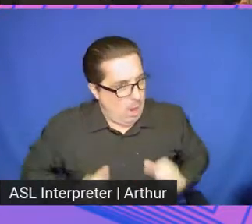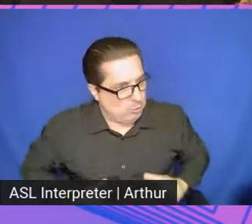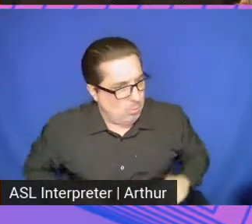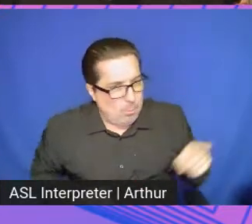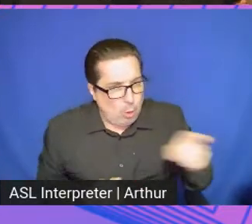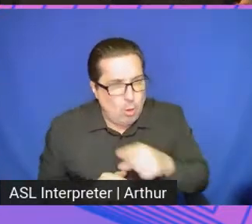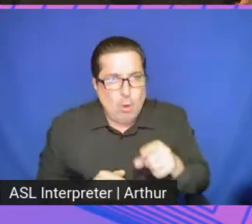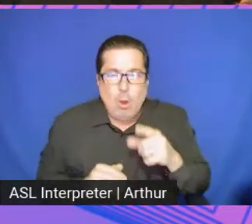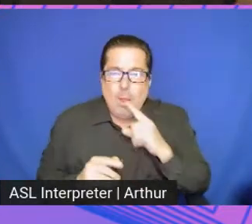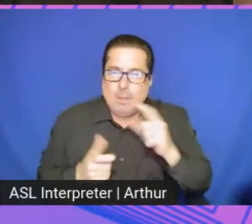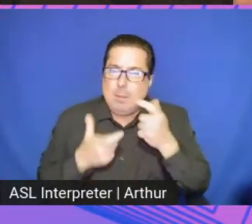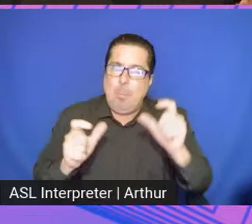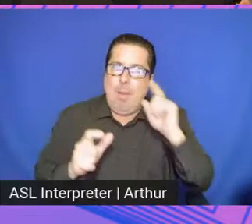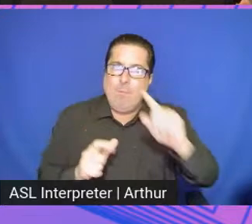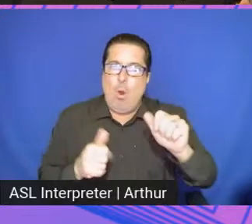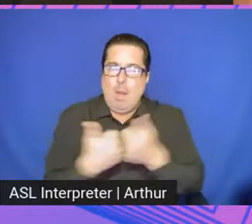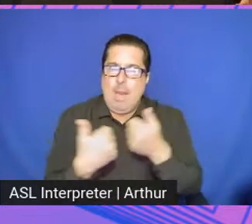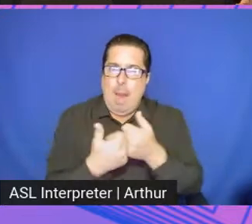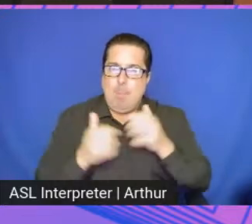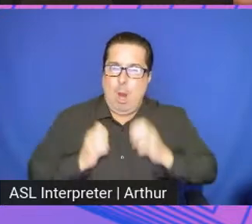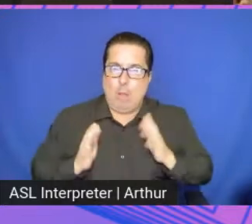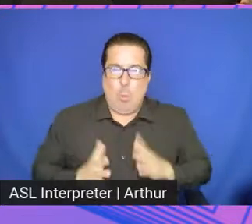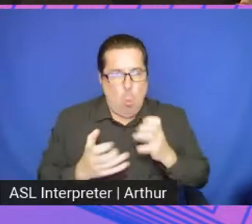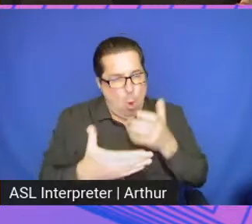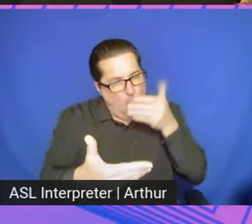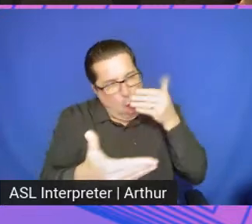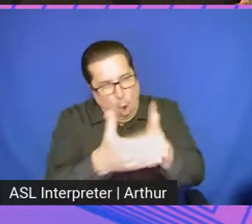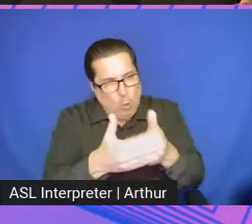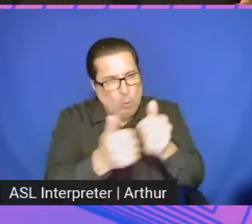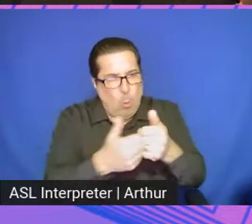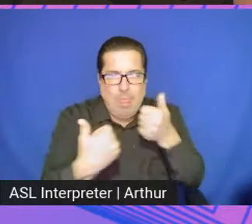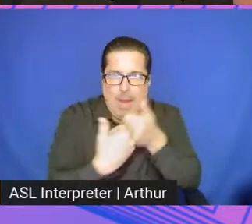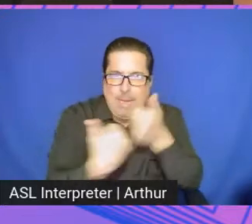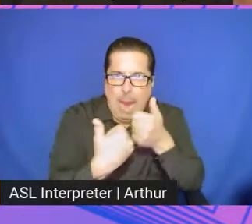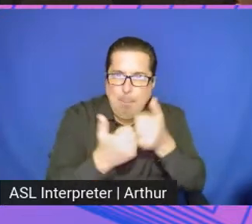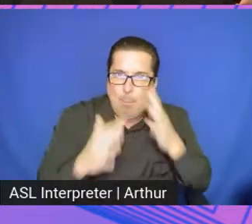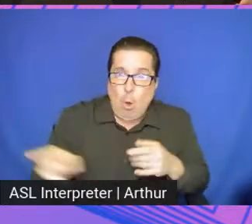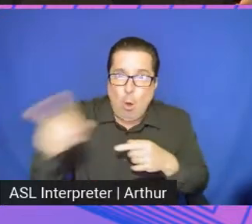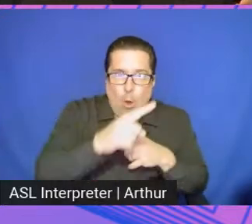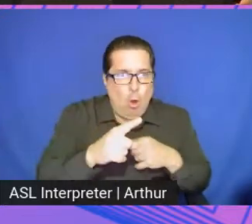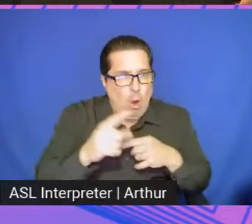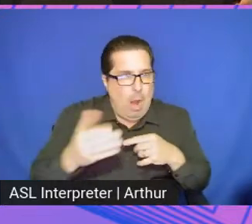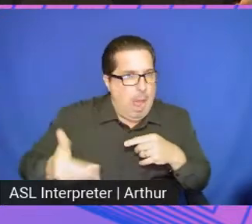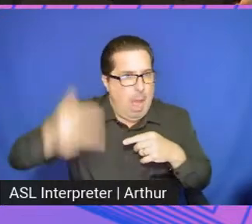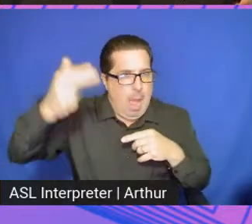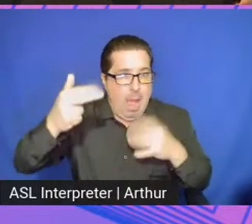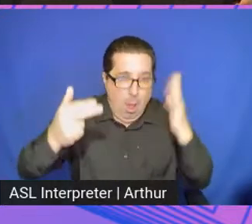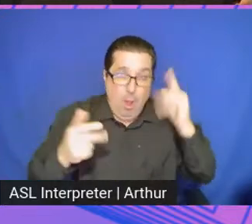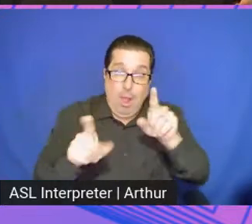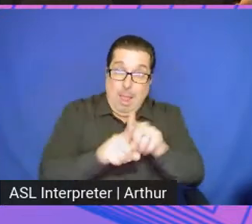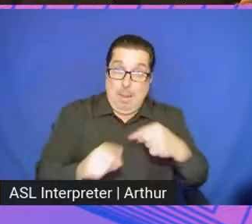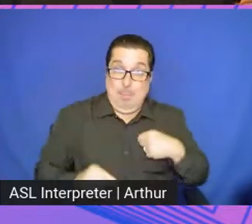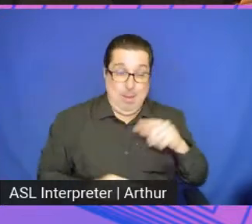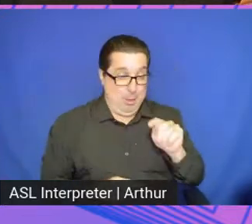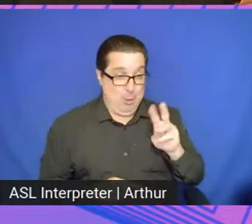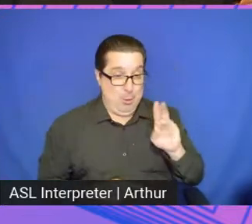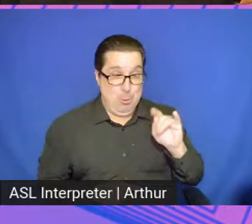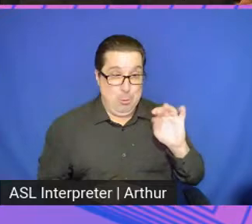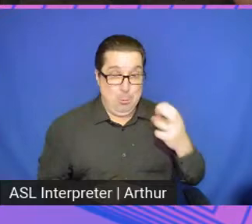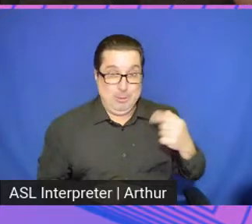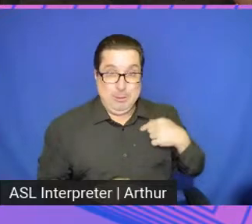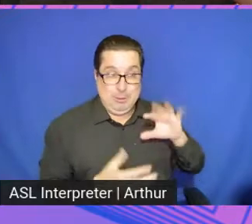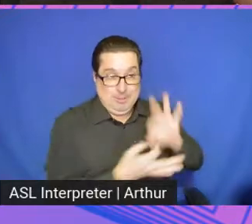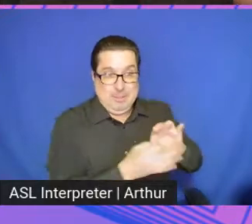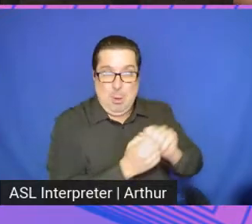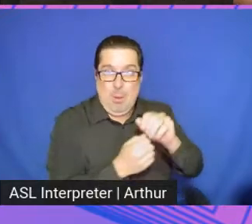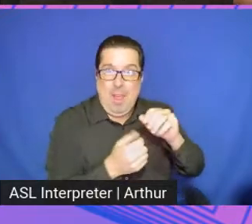gaming customers. They wanted to be closer to the gamers because if you're like me, we're on Twitch here. Maybe we play video games.